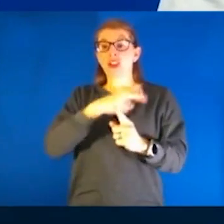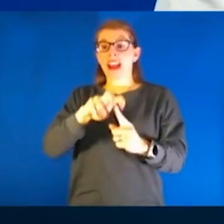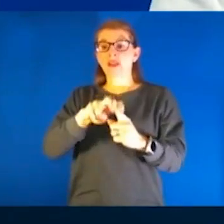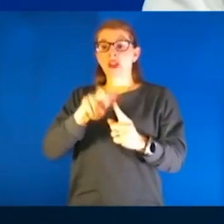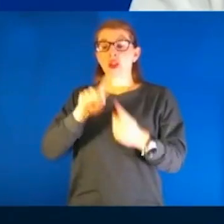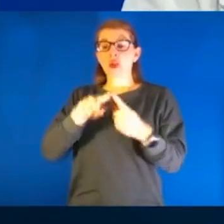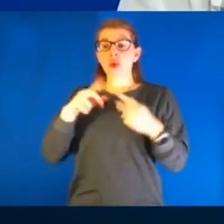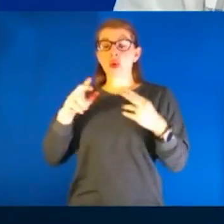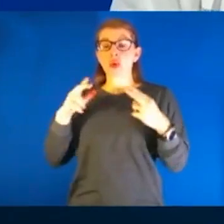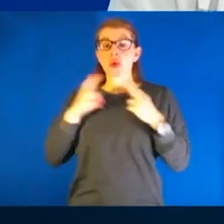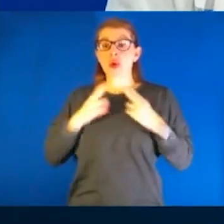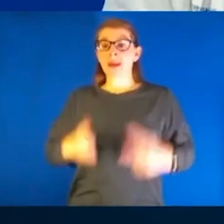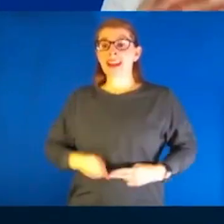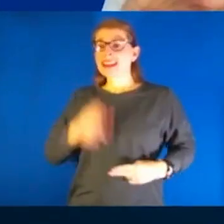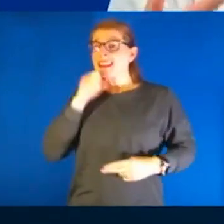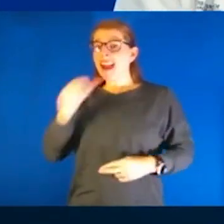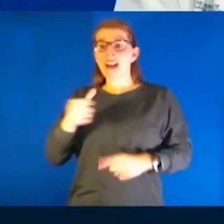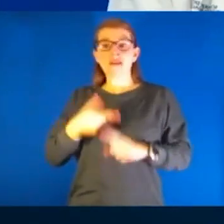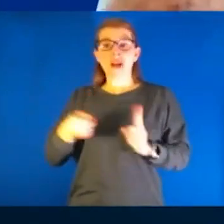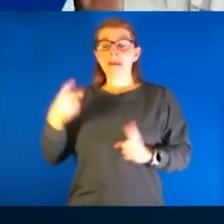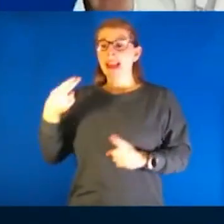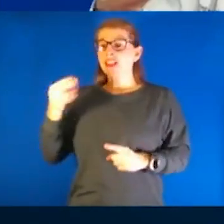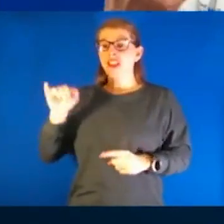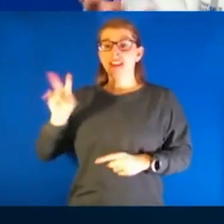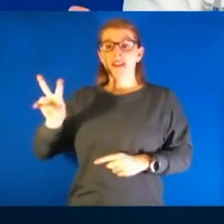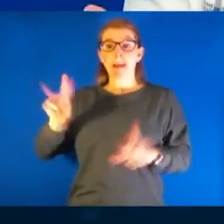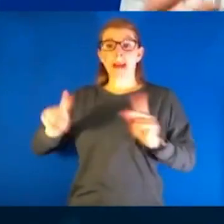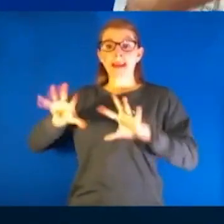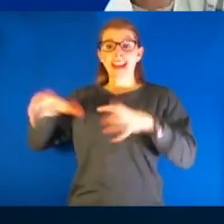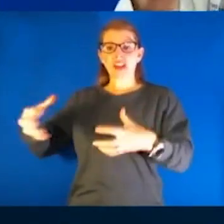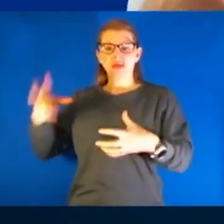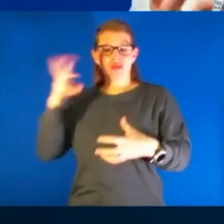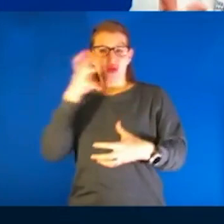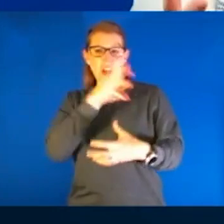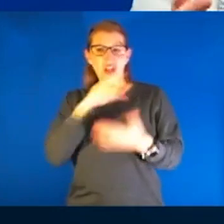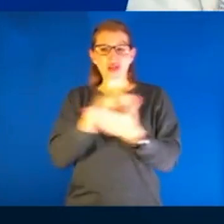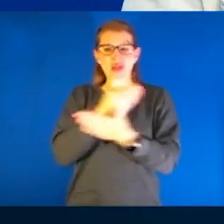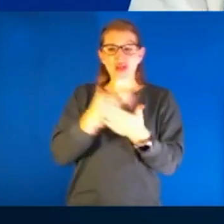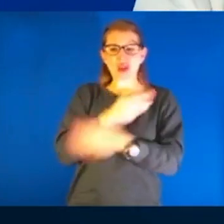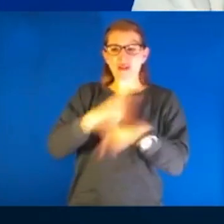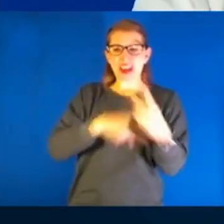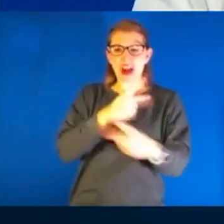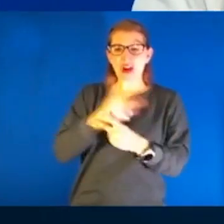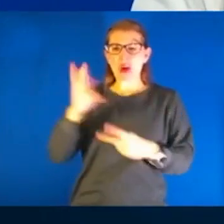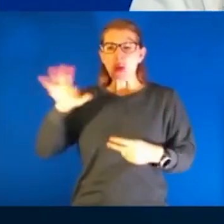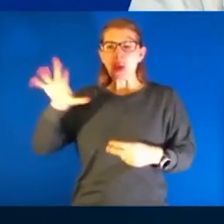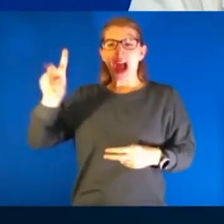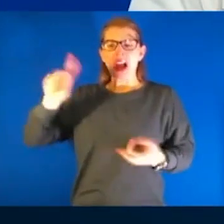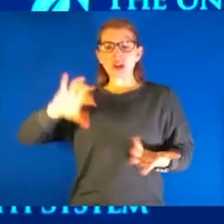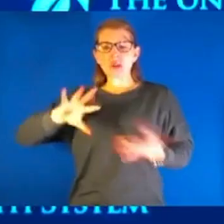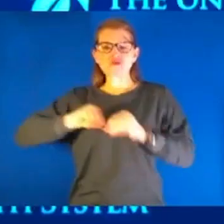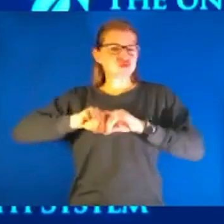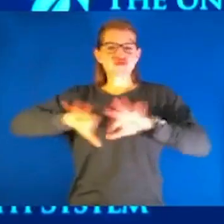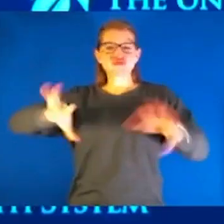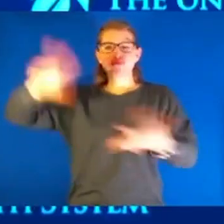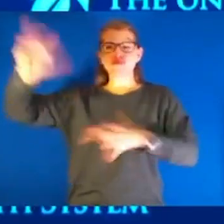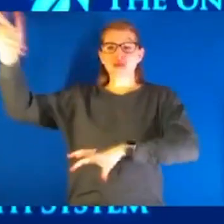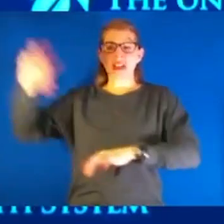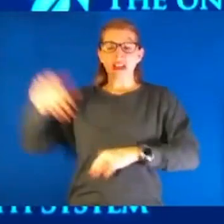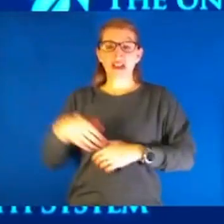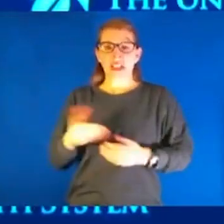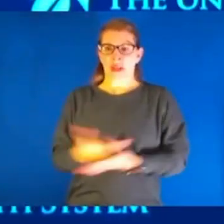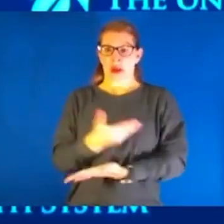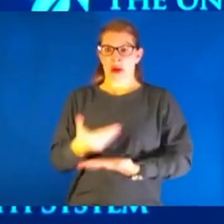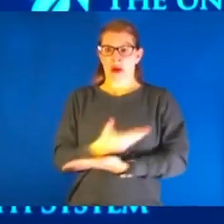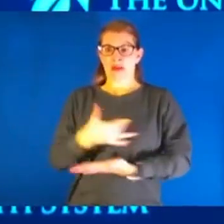HIV populations, because some people are saying it's so weird, it's such a new variant, it's so wild. it all just feels like it's just so new.